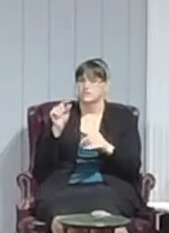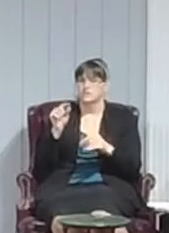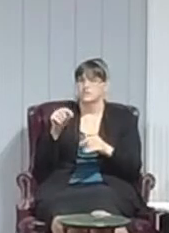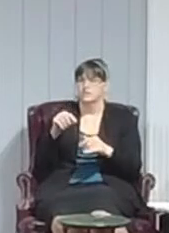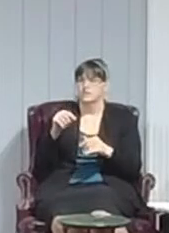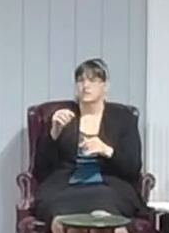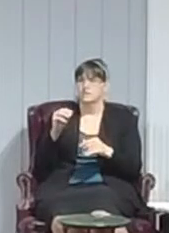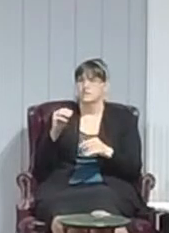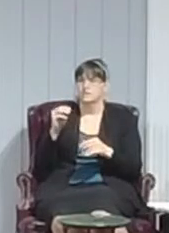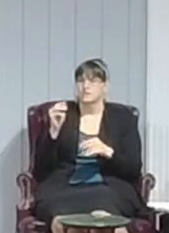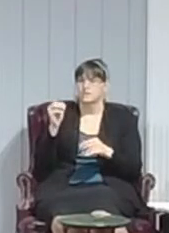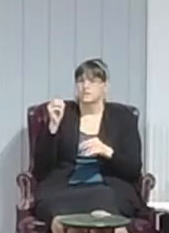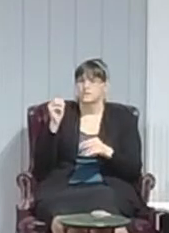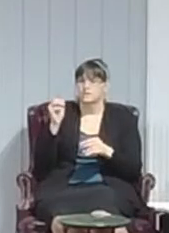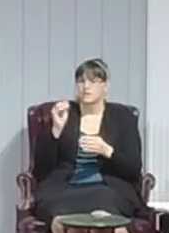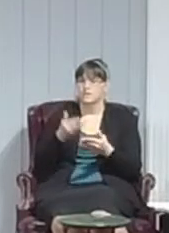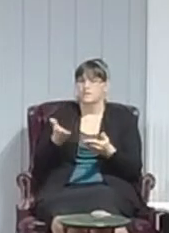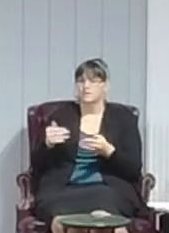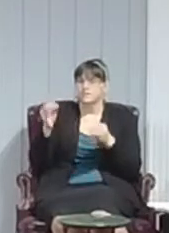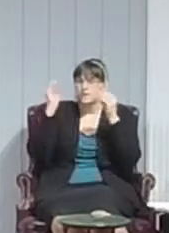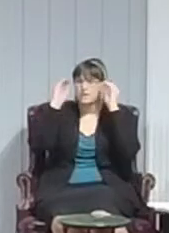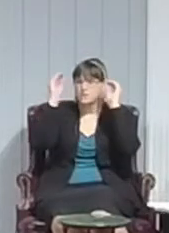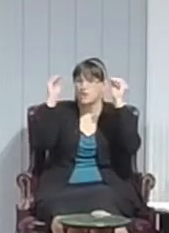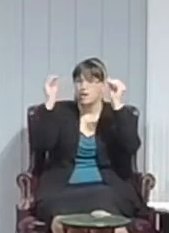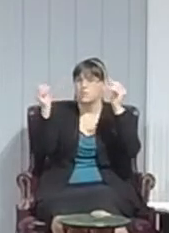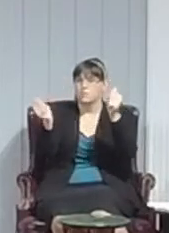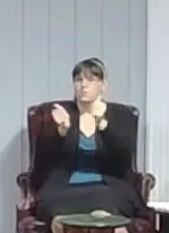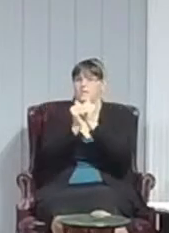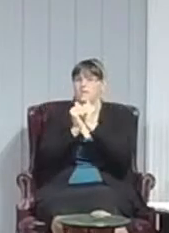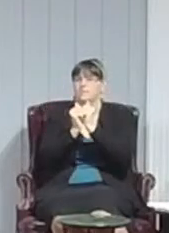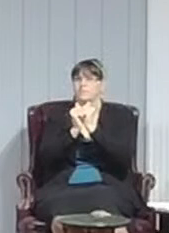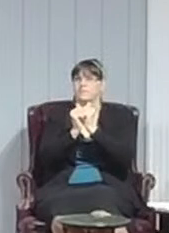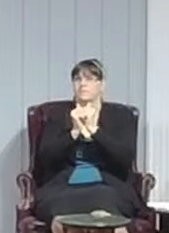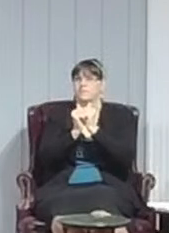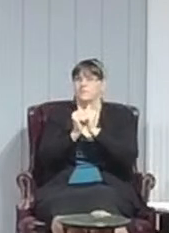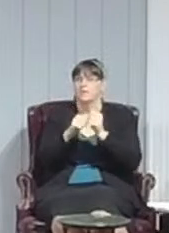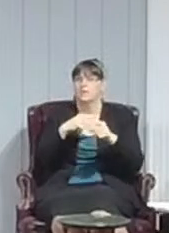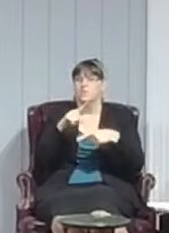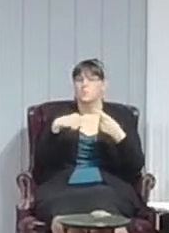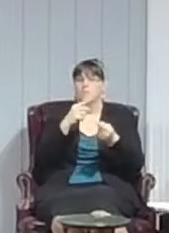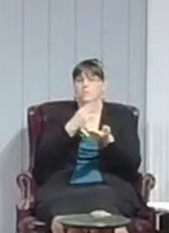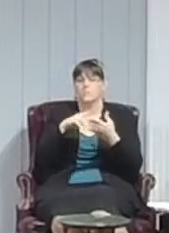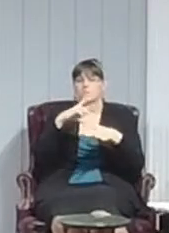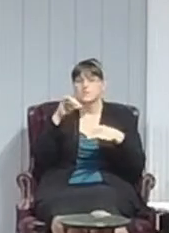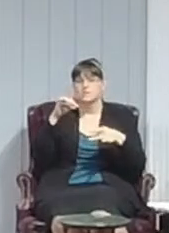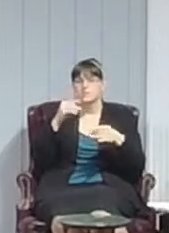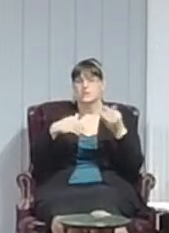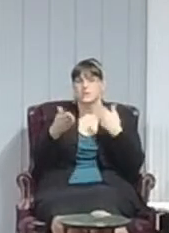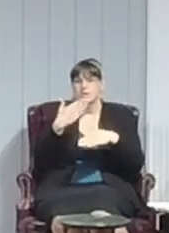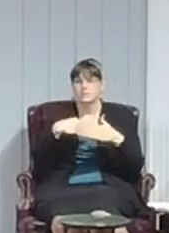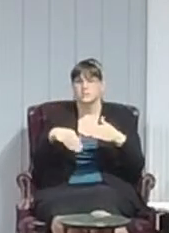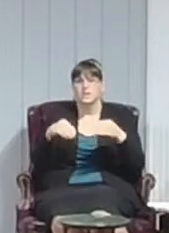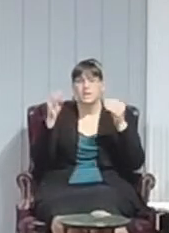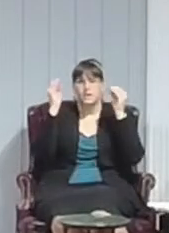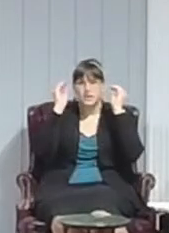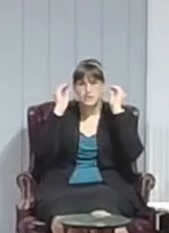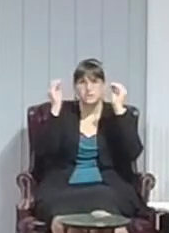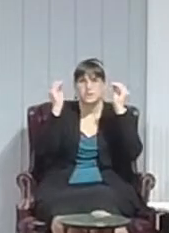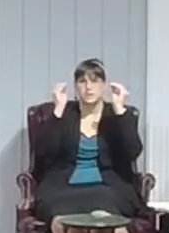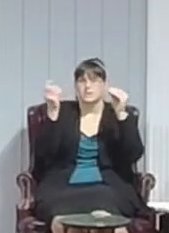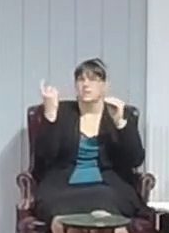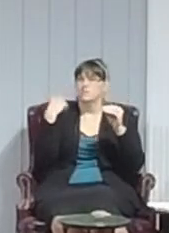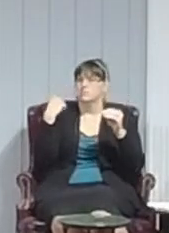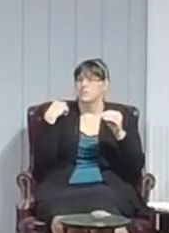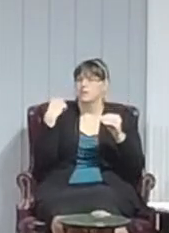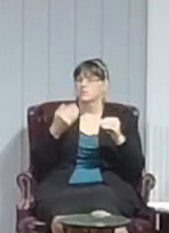All those things Jesus taught, when the Holy Spirit comes inside, he'll teach you all those things and remind you of the things